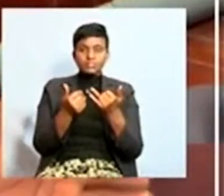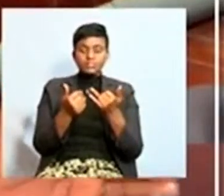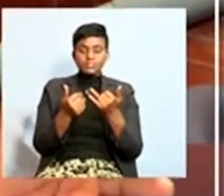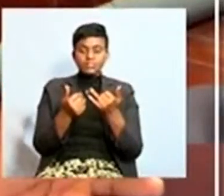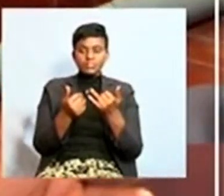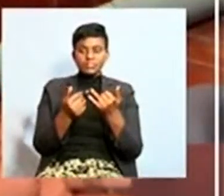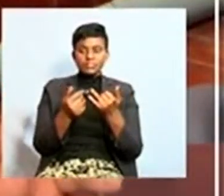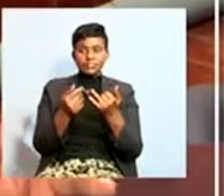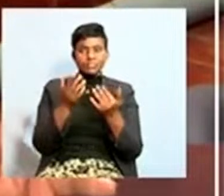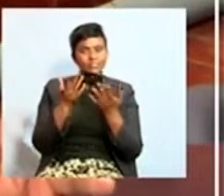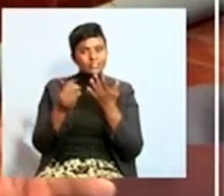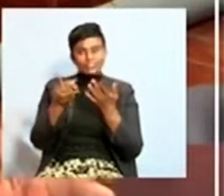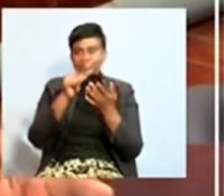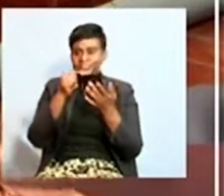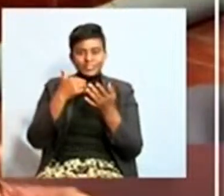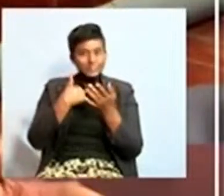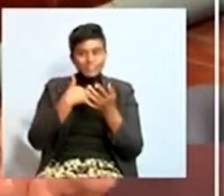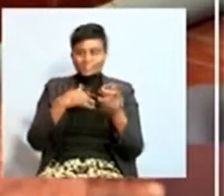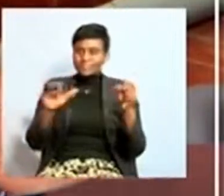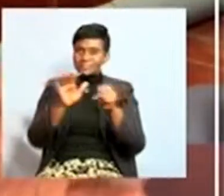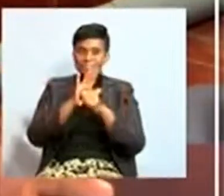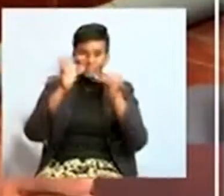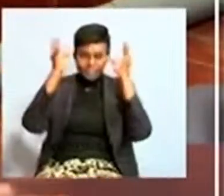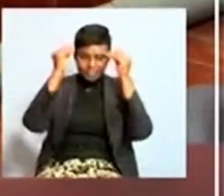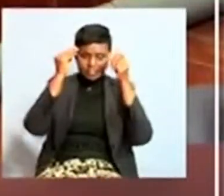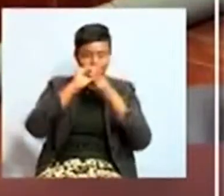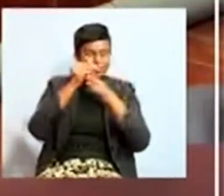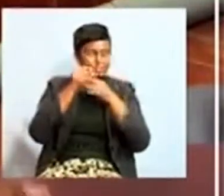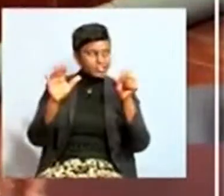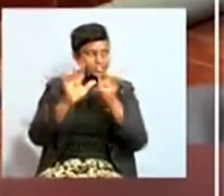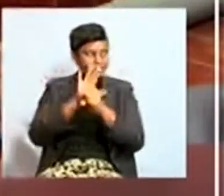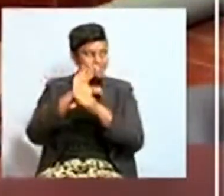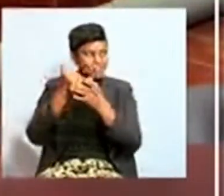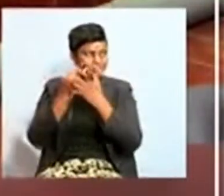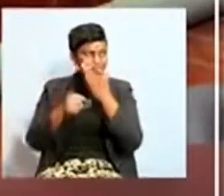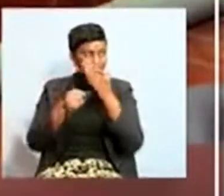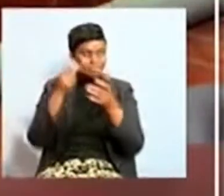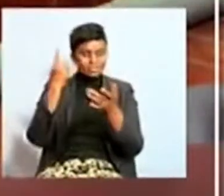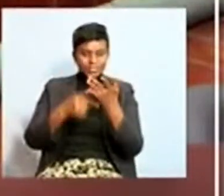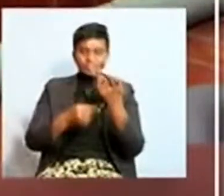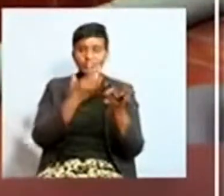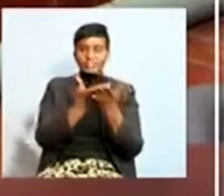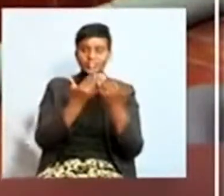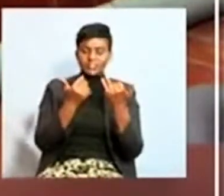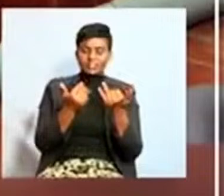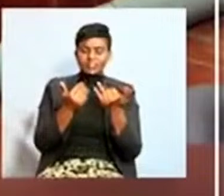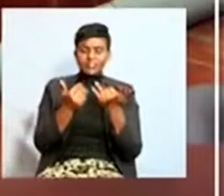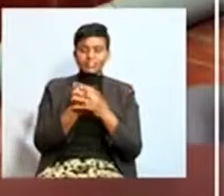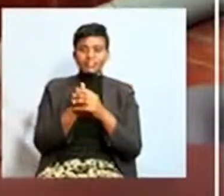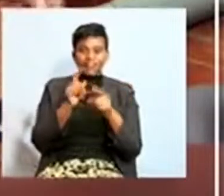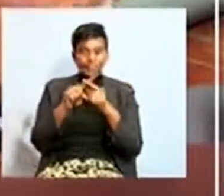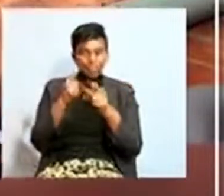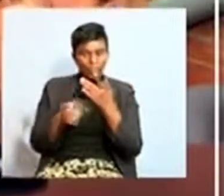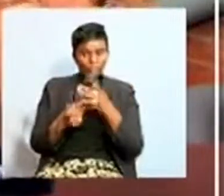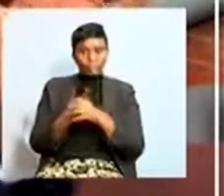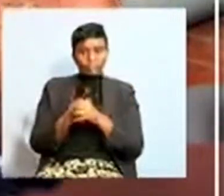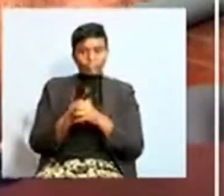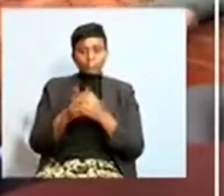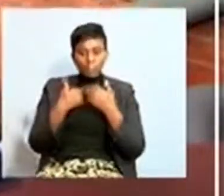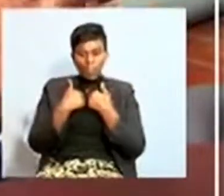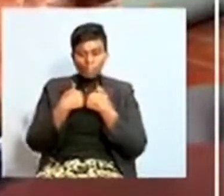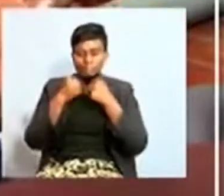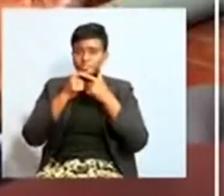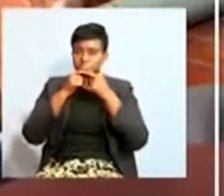might not have the full knowledge, the full package of what is there, but there's a